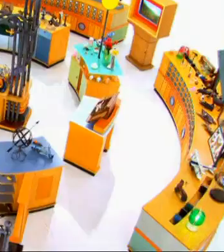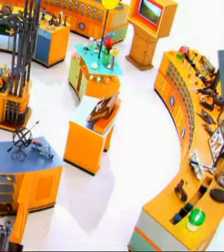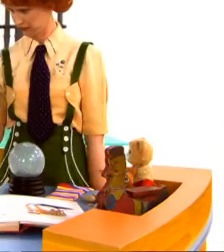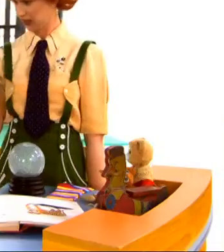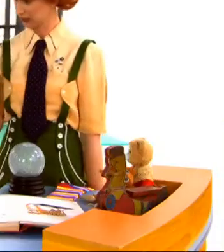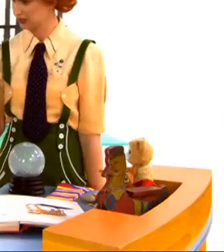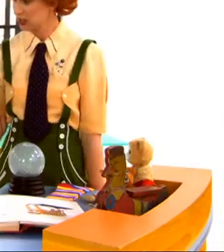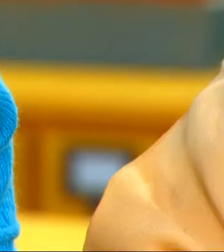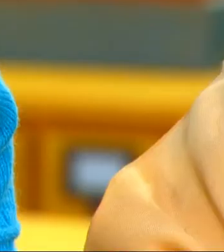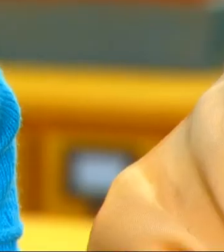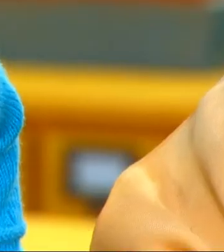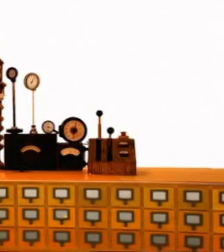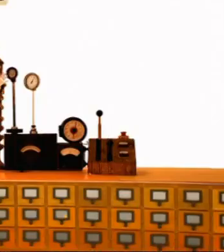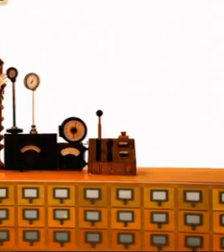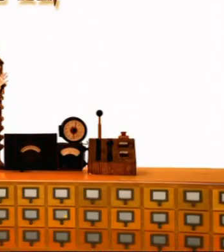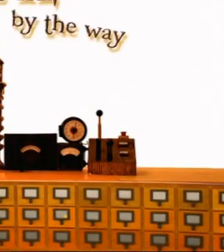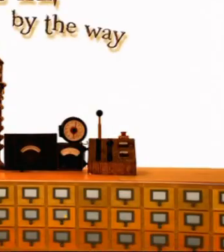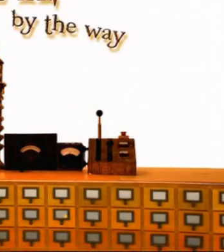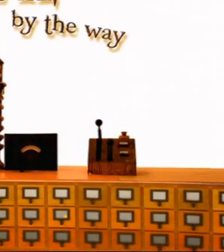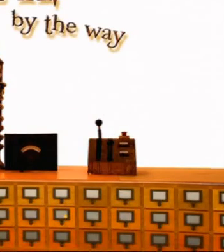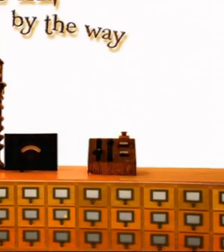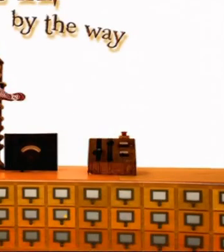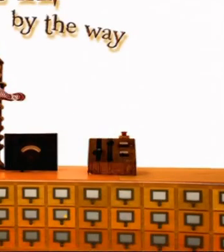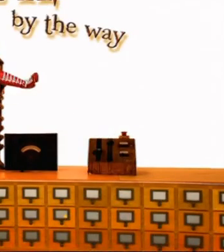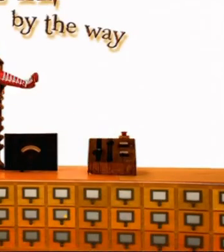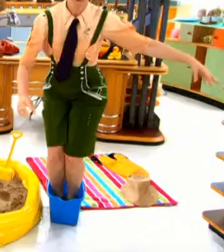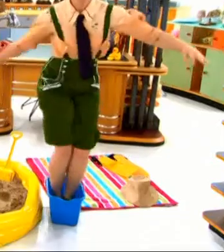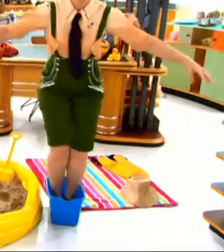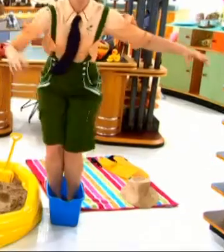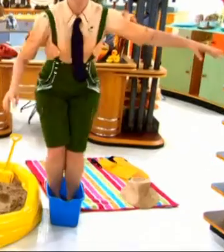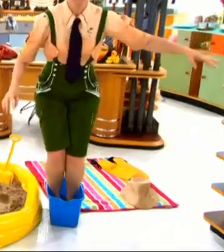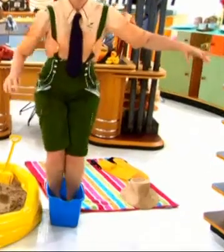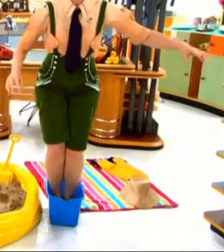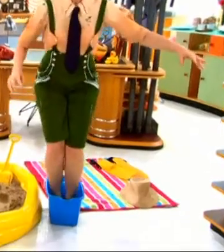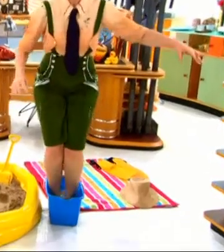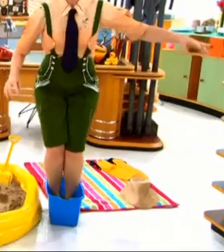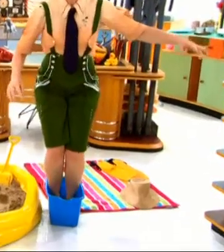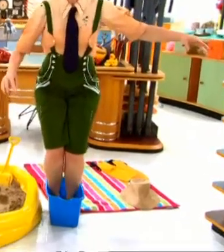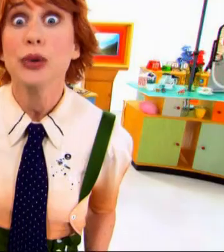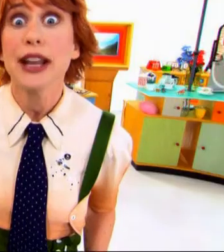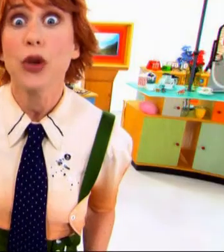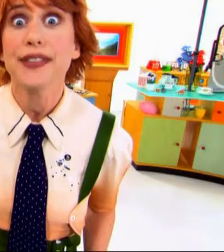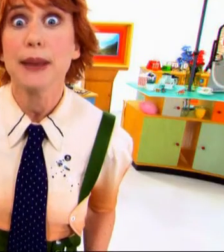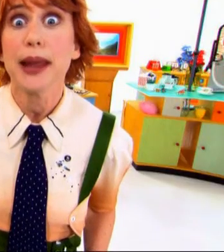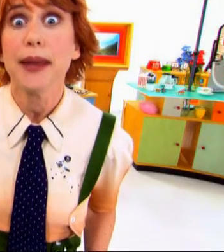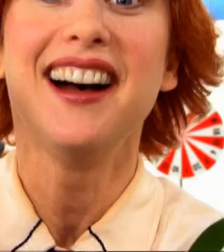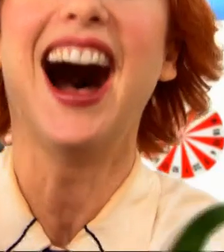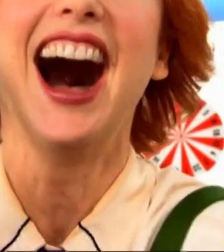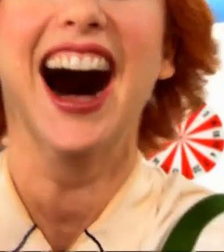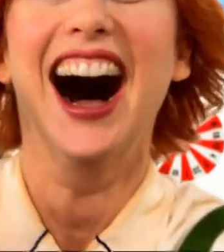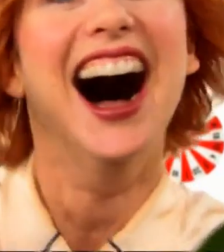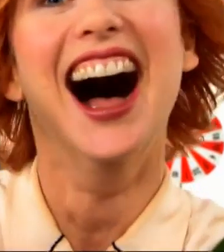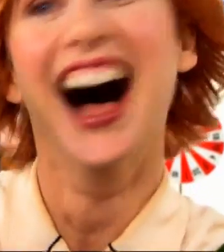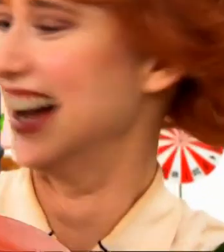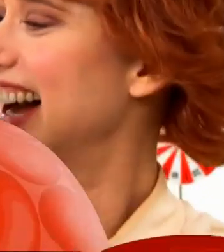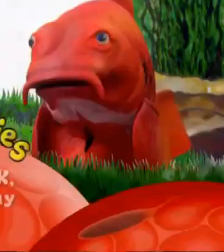station. Fact. Brand new Penelope Kay, by the way, Monday at 3:30. Only on CBeebies.